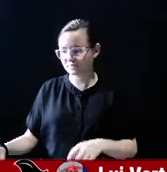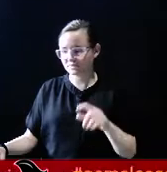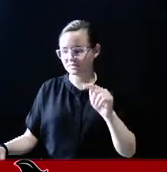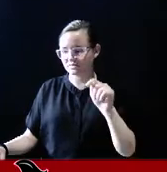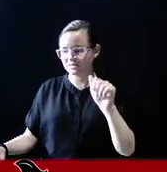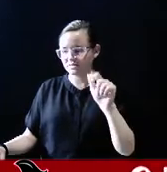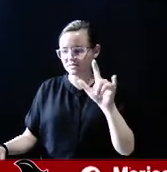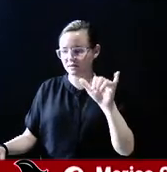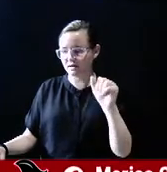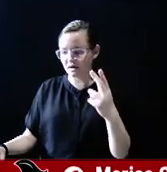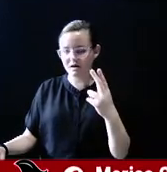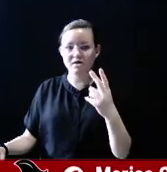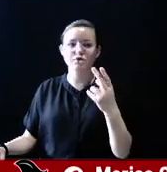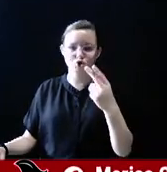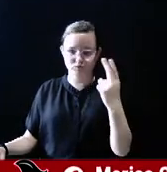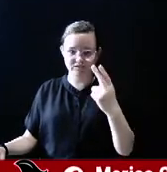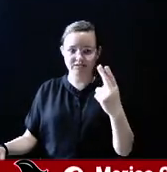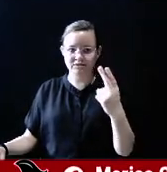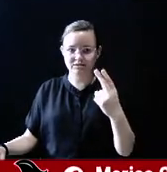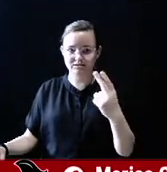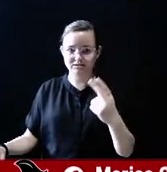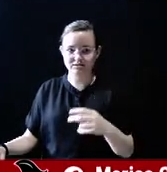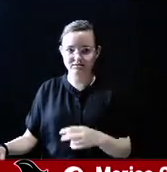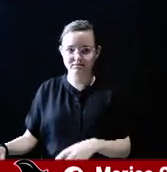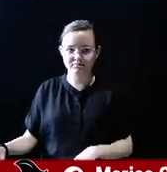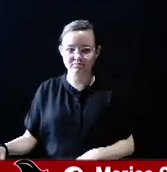Talia Charday Houston.